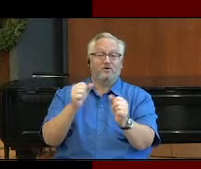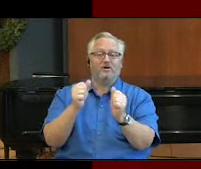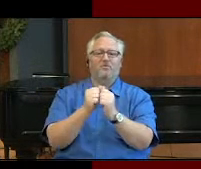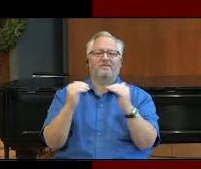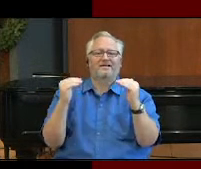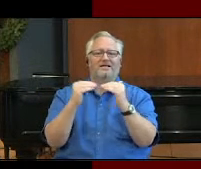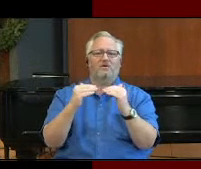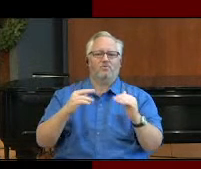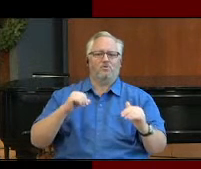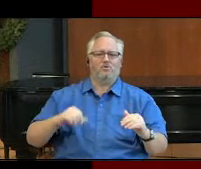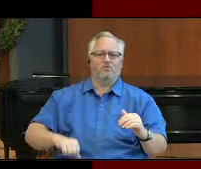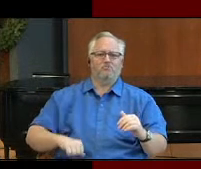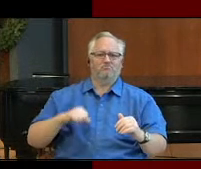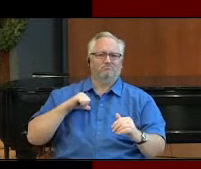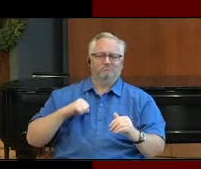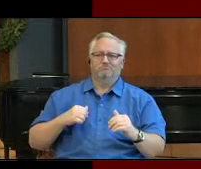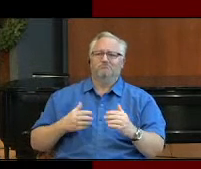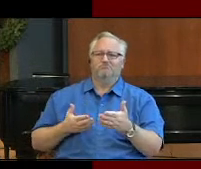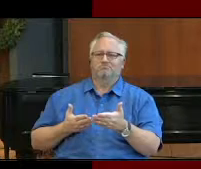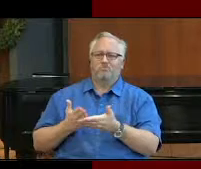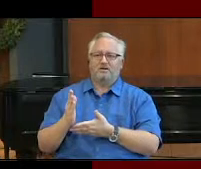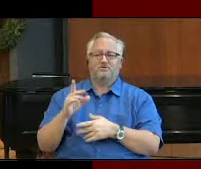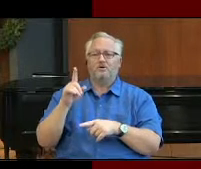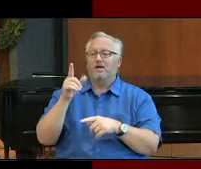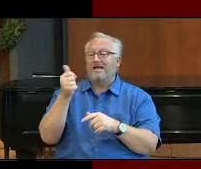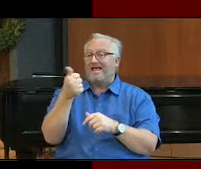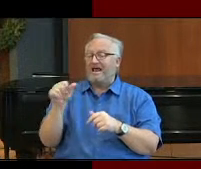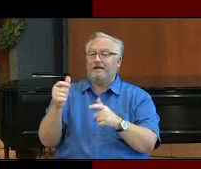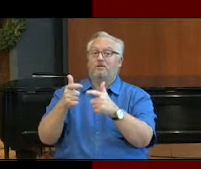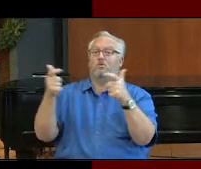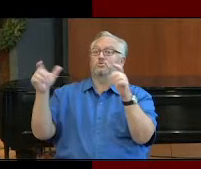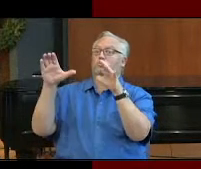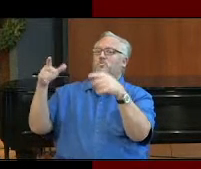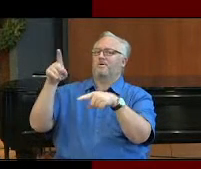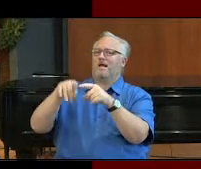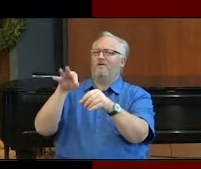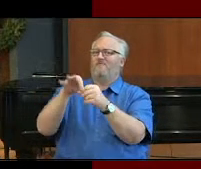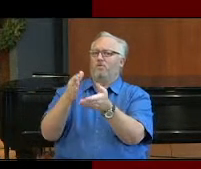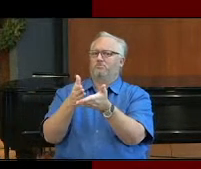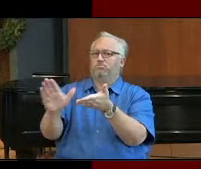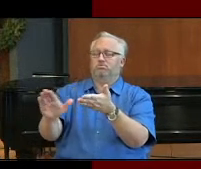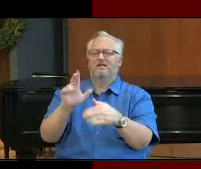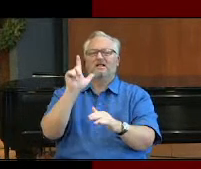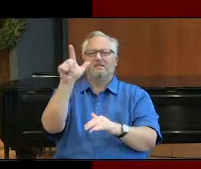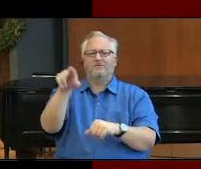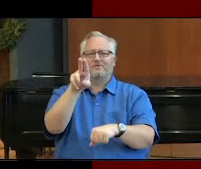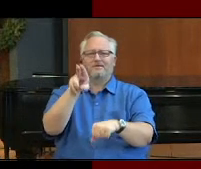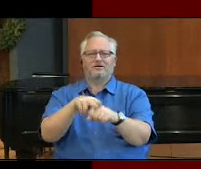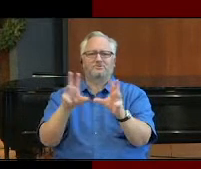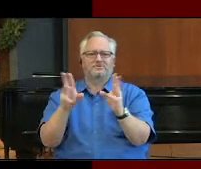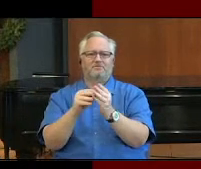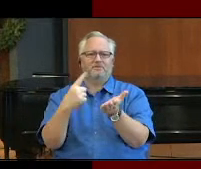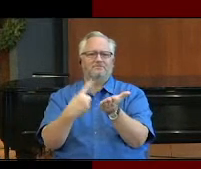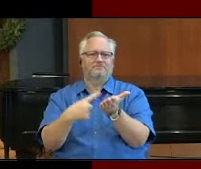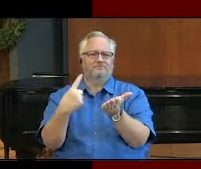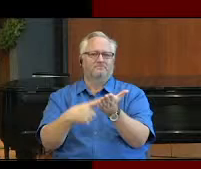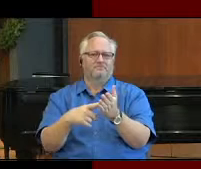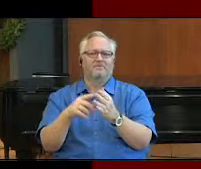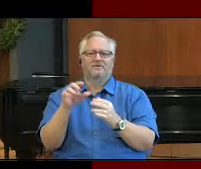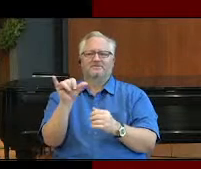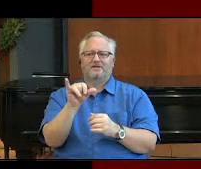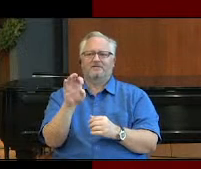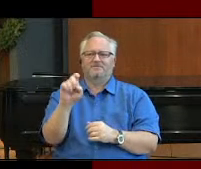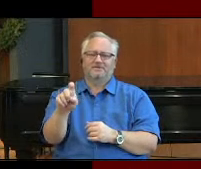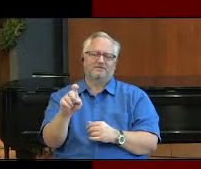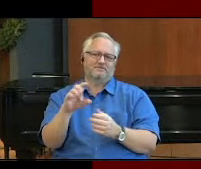those rights can't be voted away by any majority." Later, when the National Assembly debated the same-sex marriage issue,